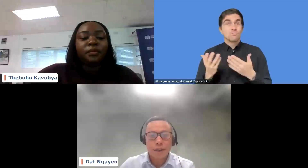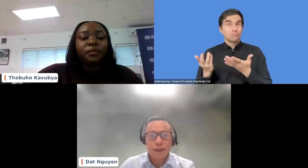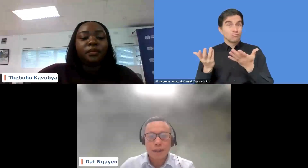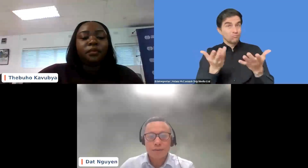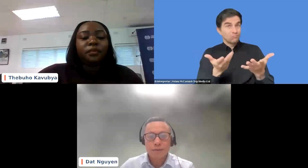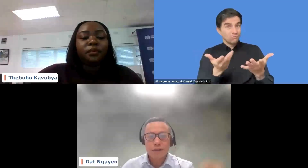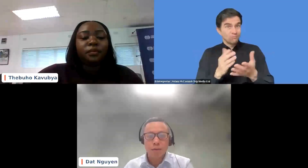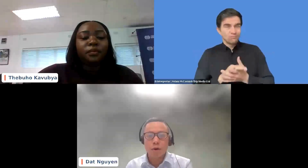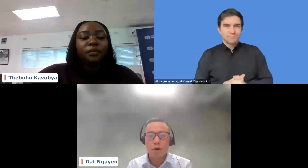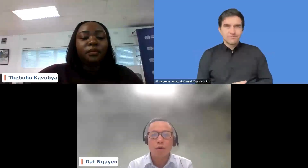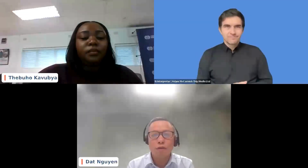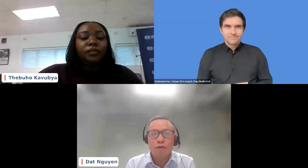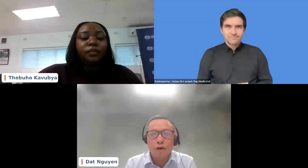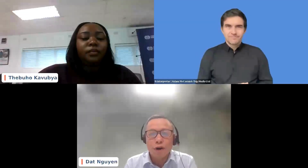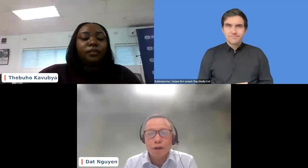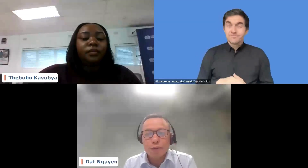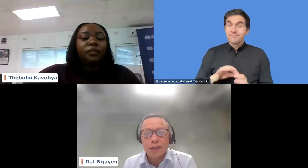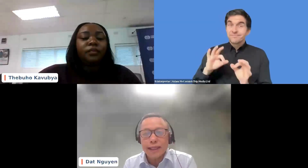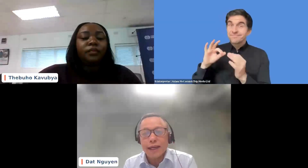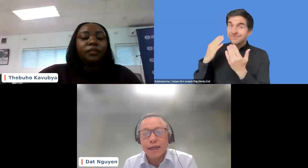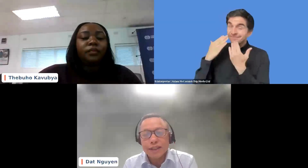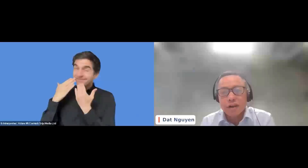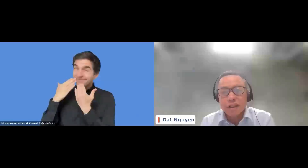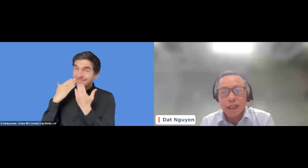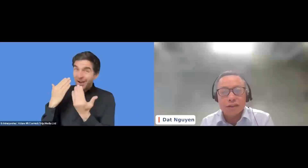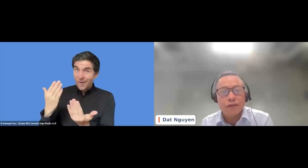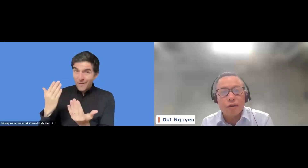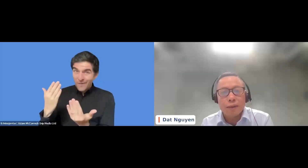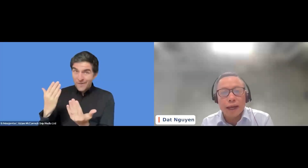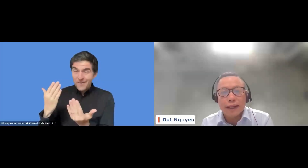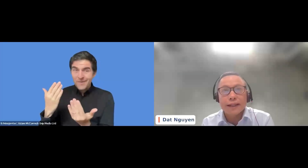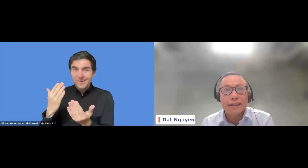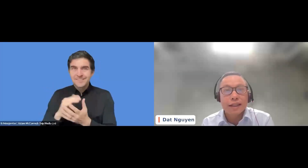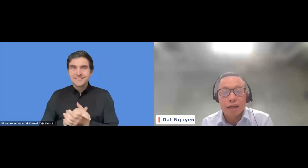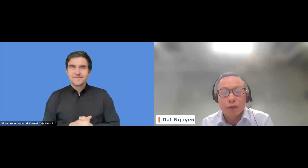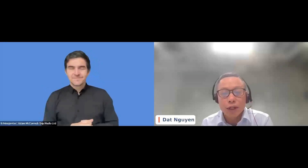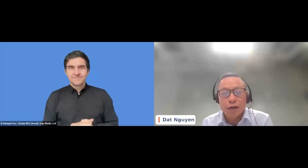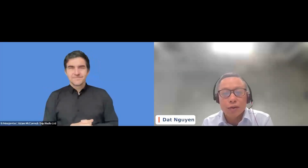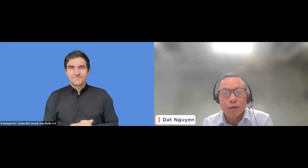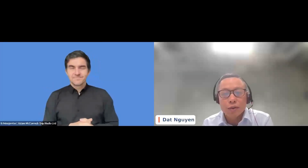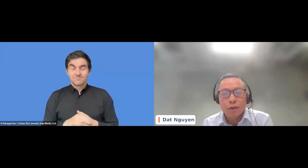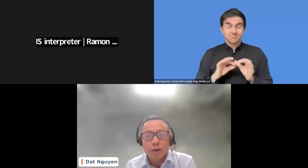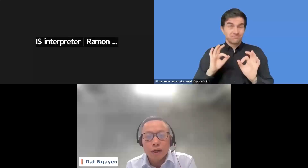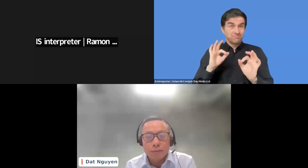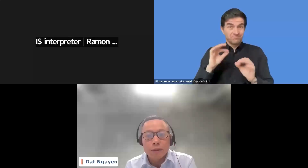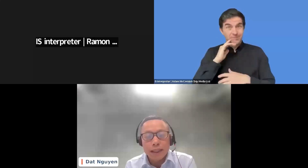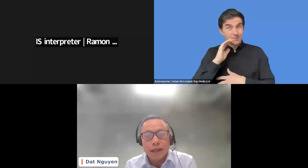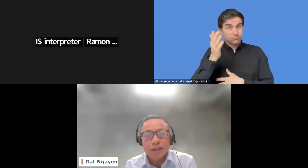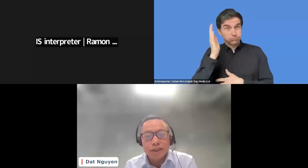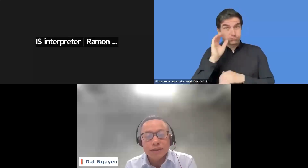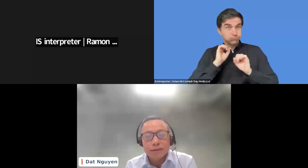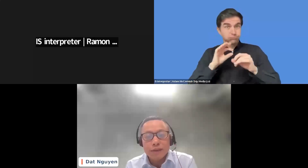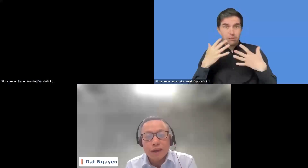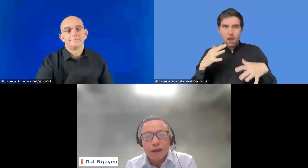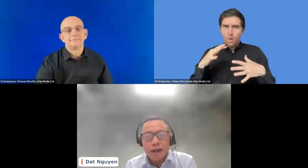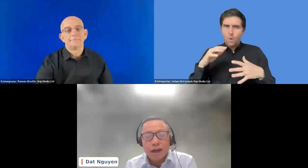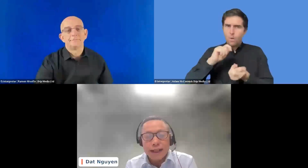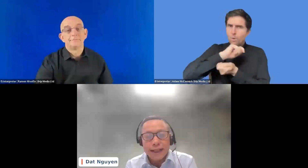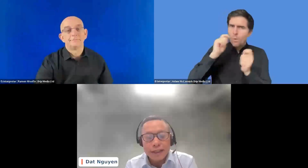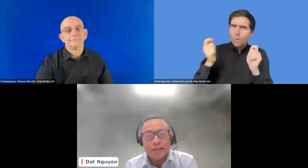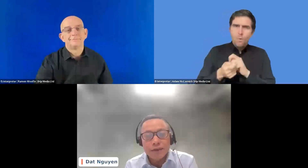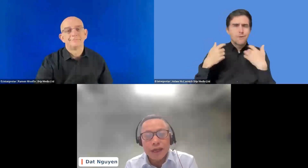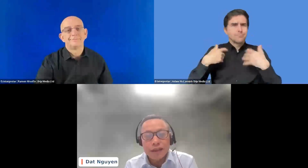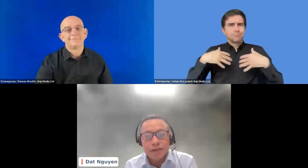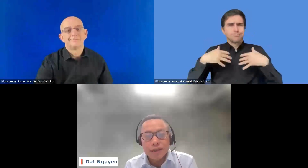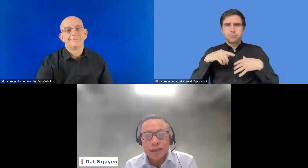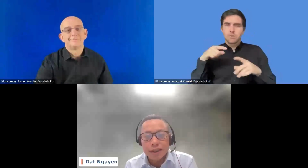Thank you, Thebuho, for your presentation on transform and single window implementation. I